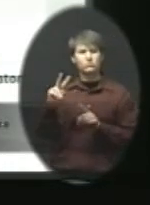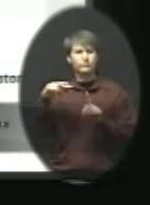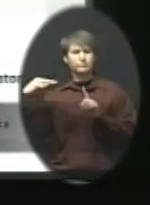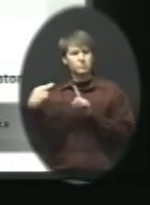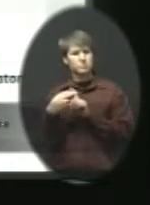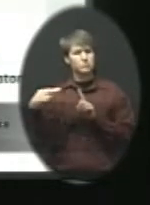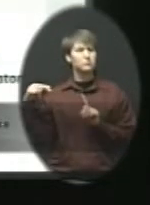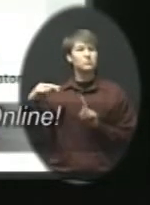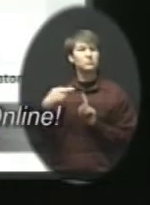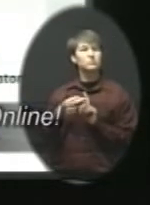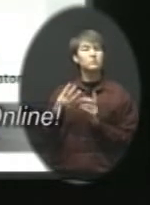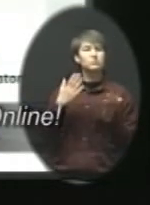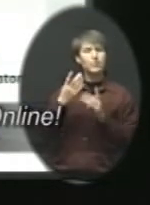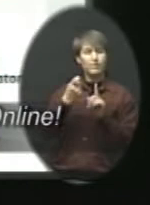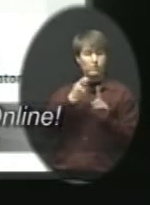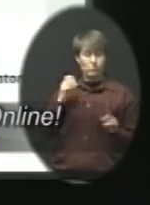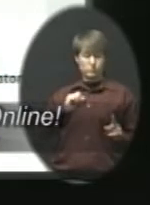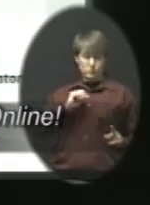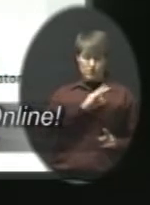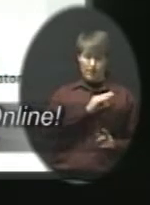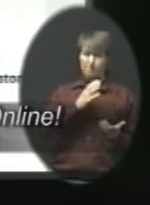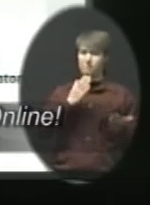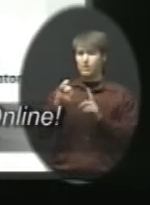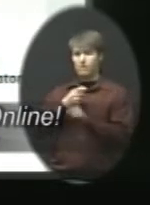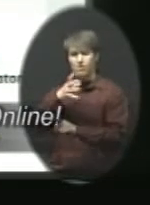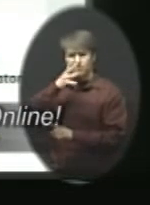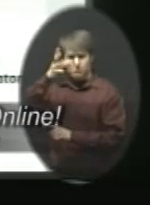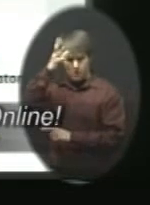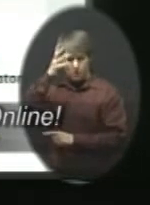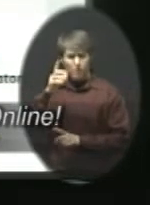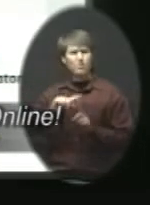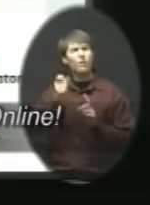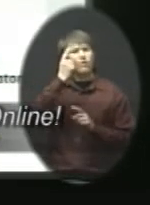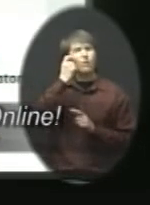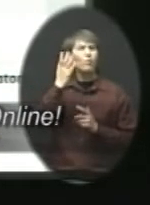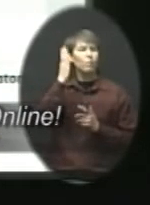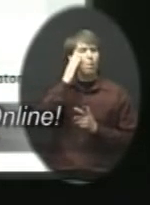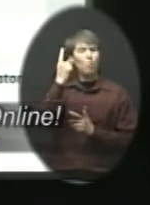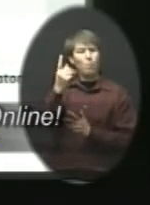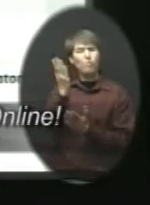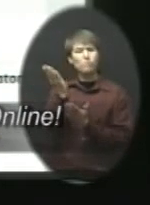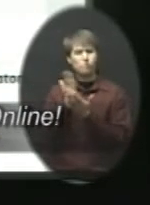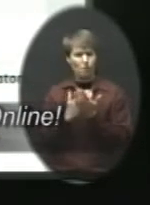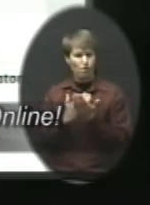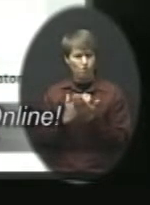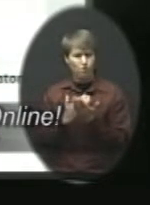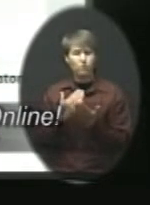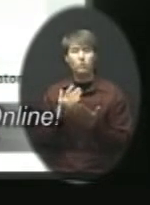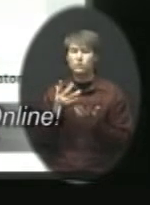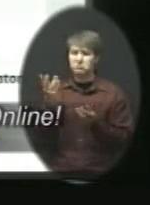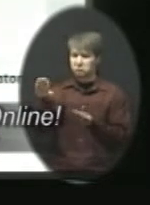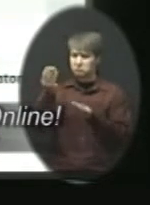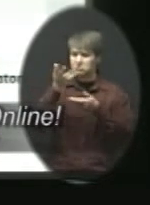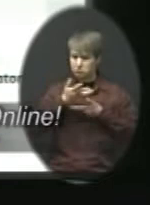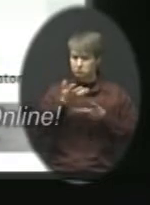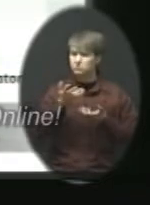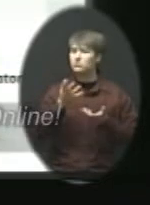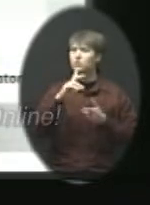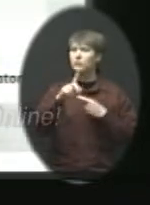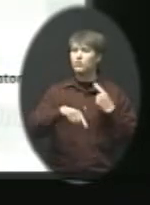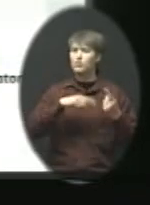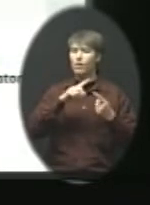from parents. But one of the things is certainly we know it's just one piece of the puzzle, gives us information.